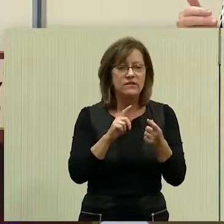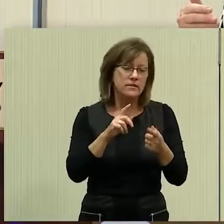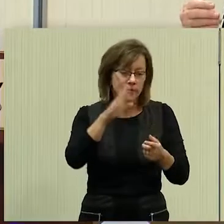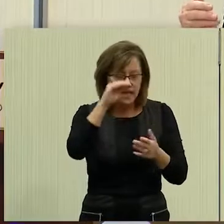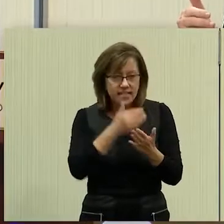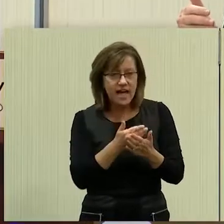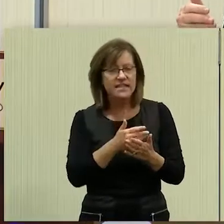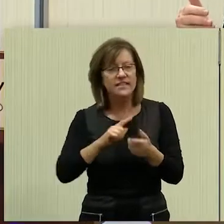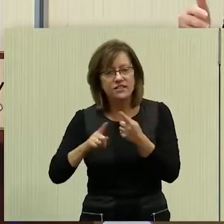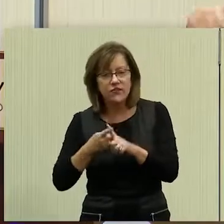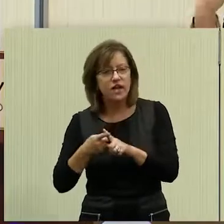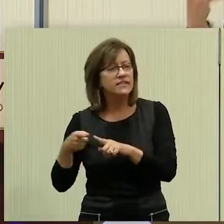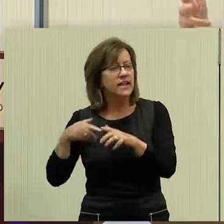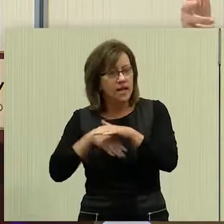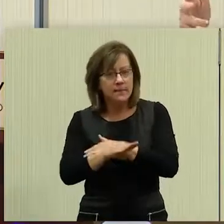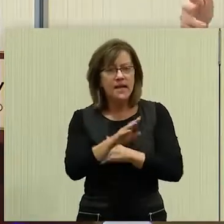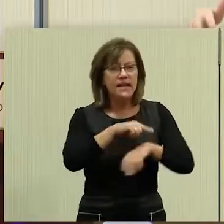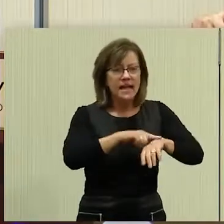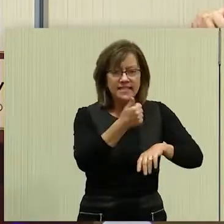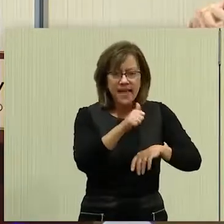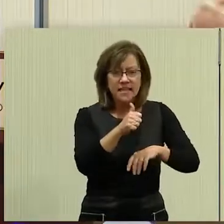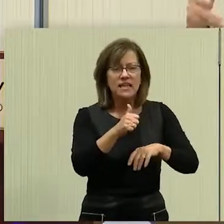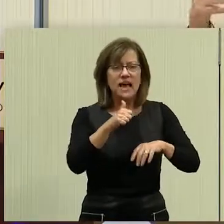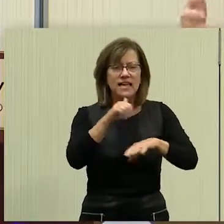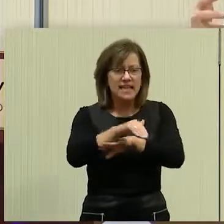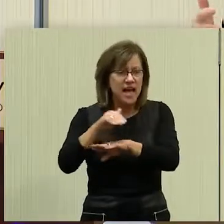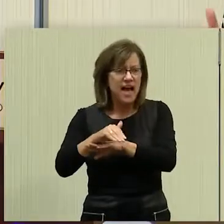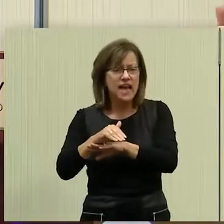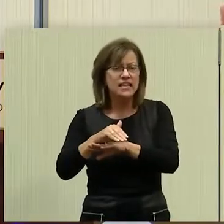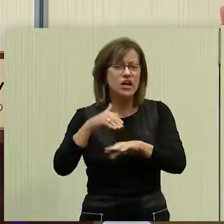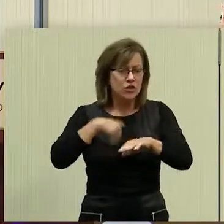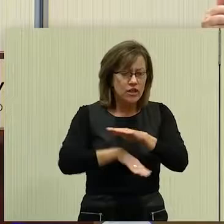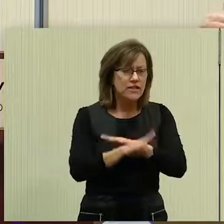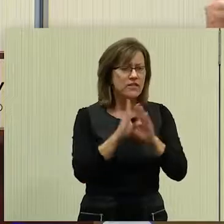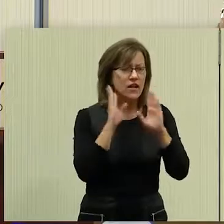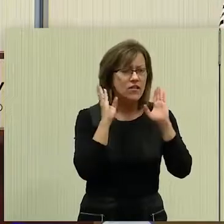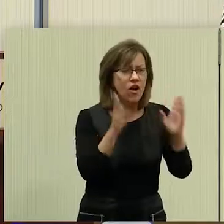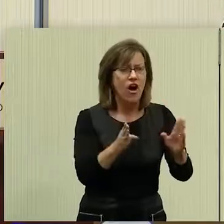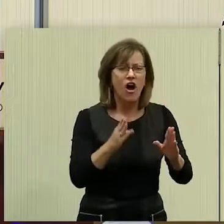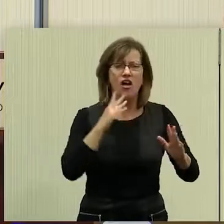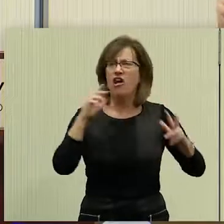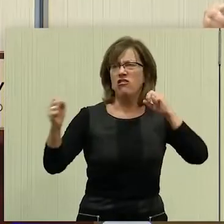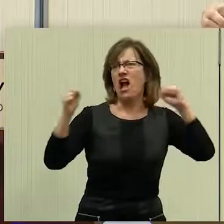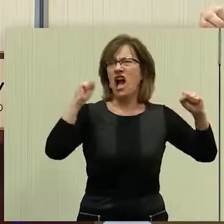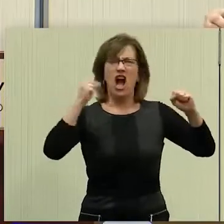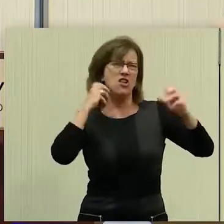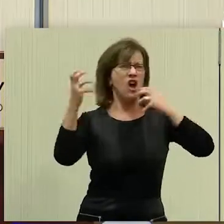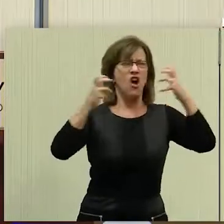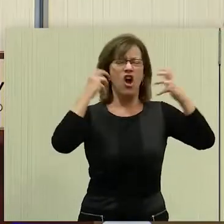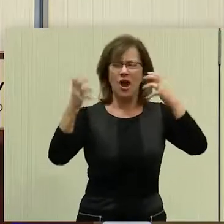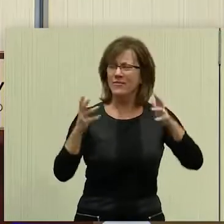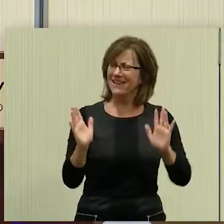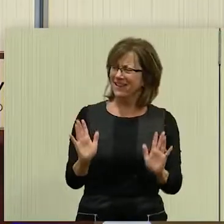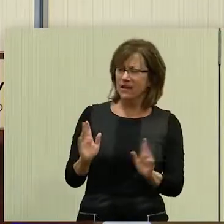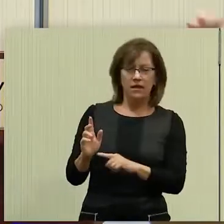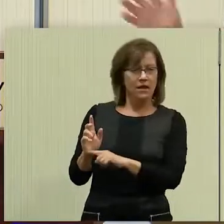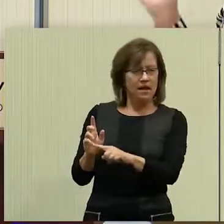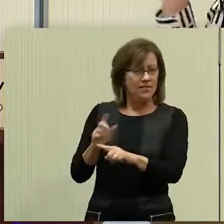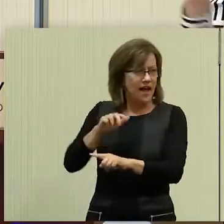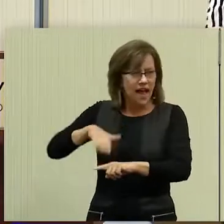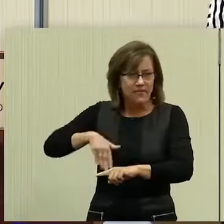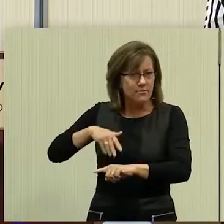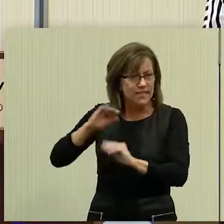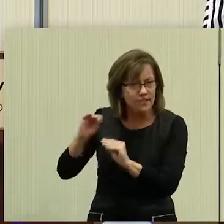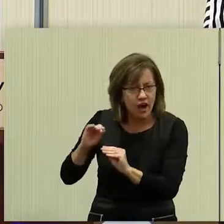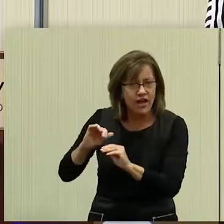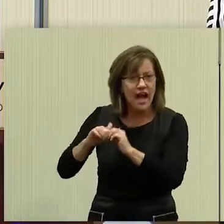and being loud in the hallway. And I think they haven't really been taught yet how to act in a hotel, that people are sleeping, that you